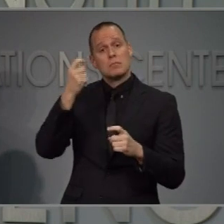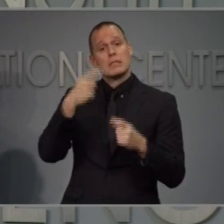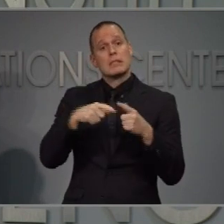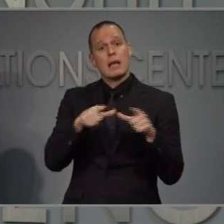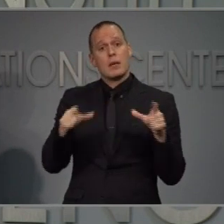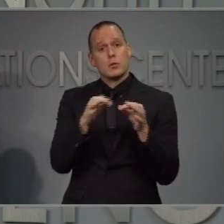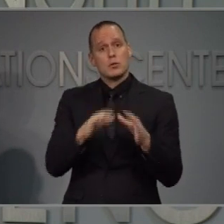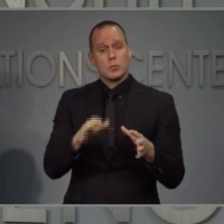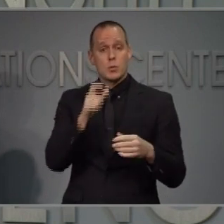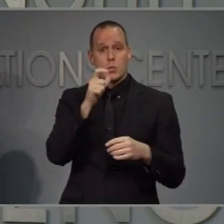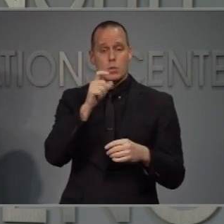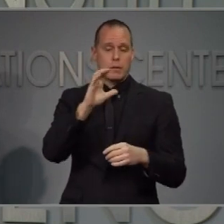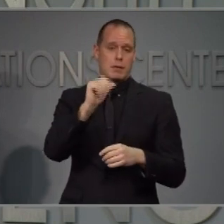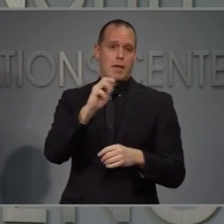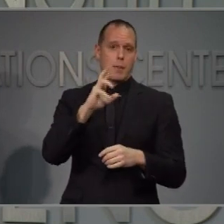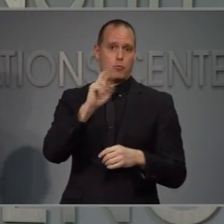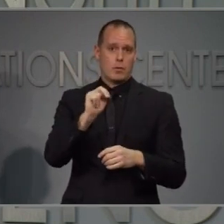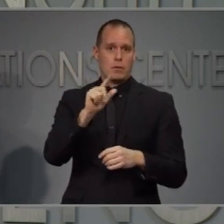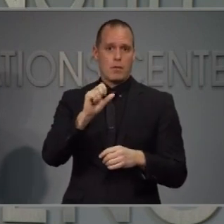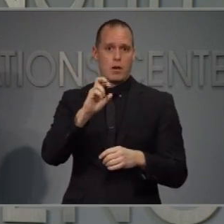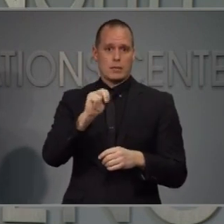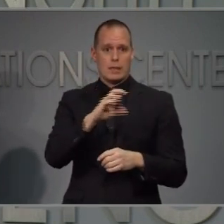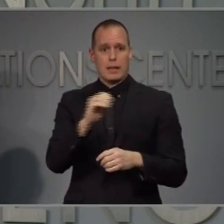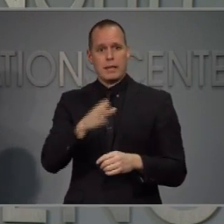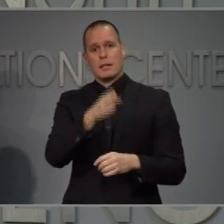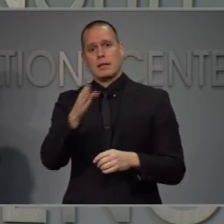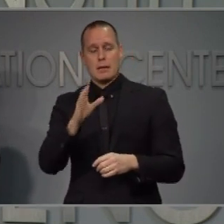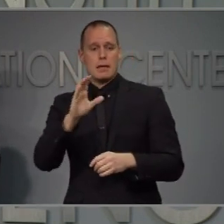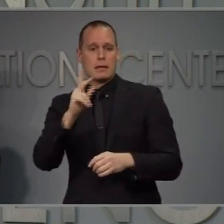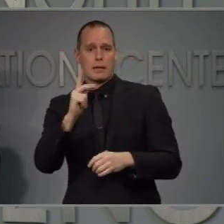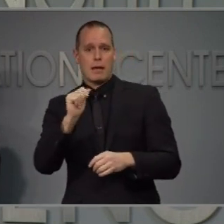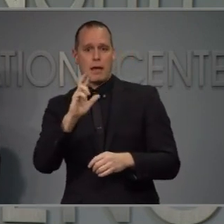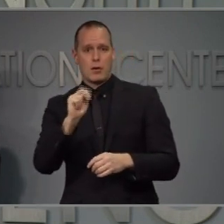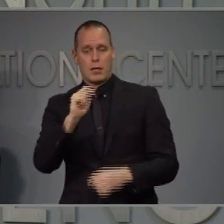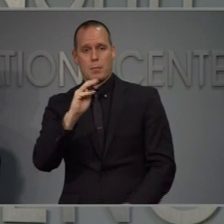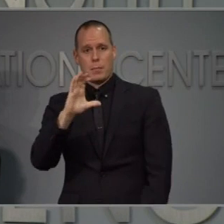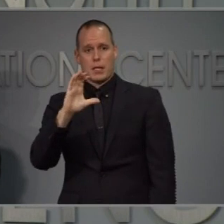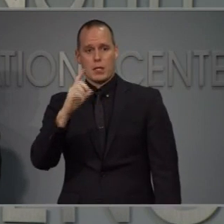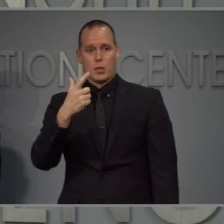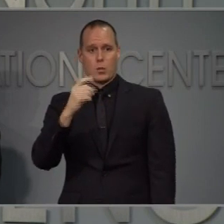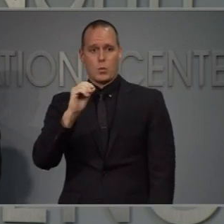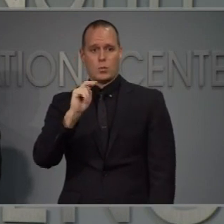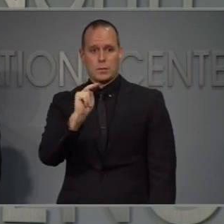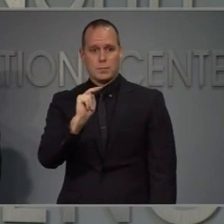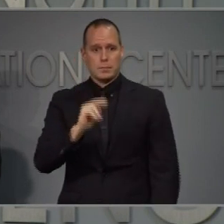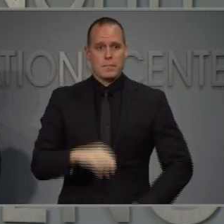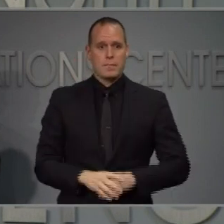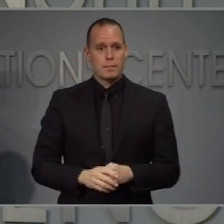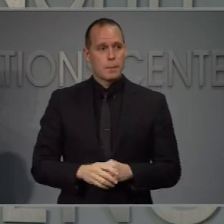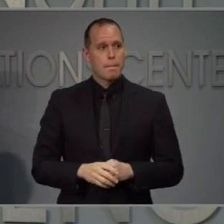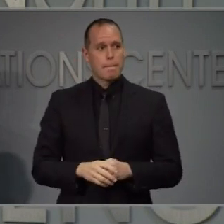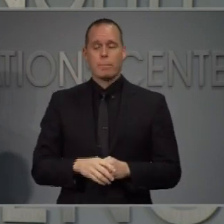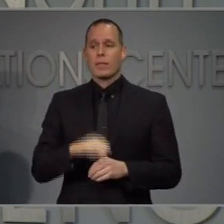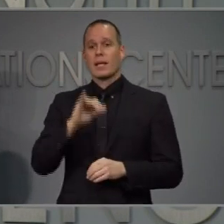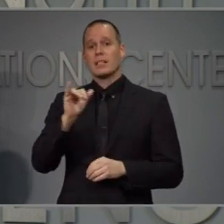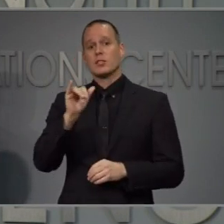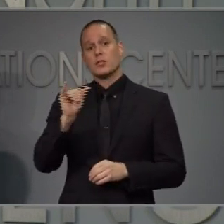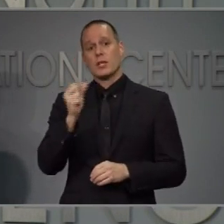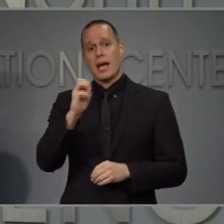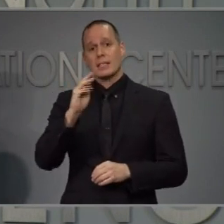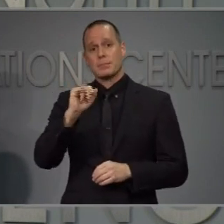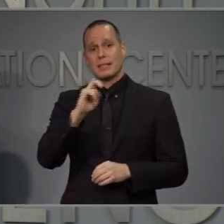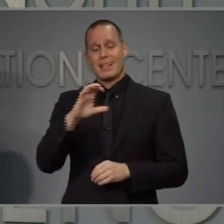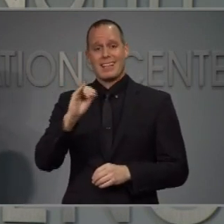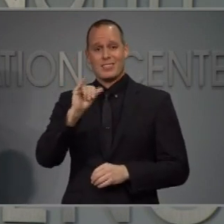are Cameron Larson and Karen Magoon. And behind the scenes, as always, Jackie and Jasmine Mativier are